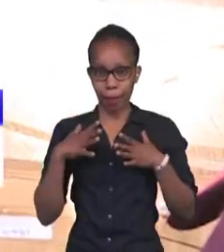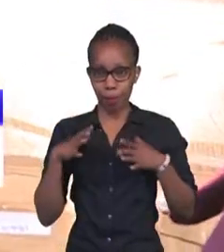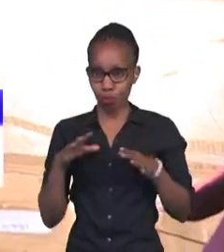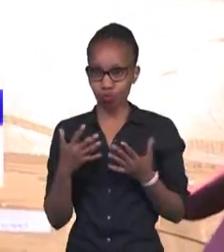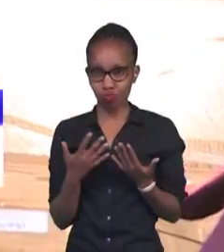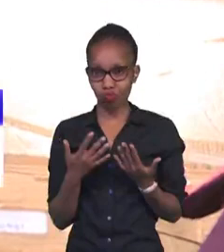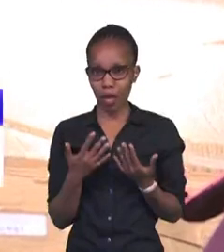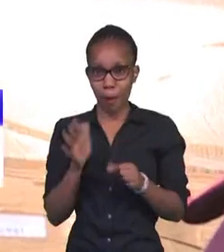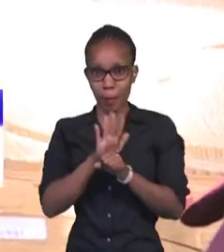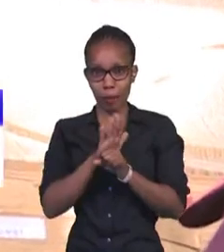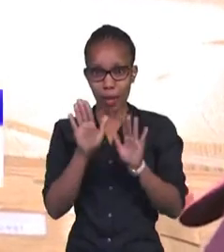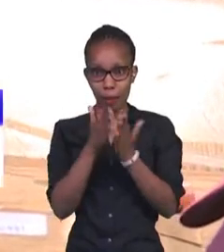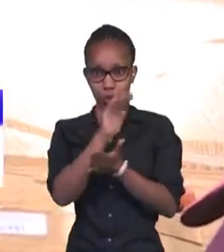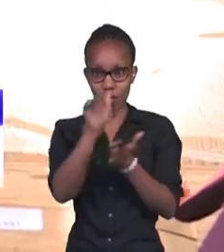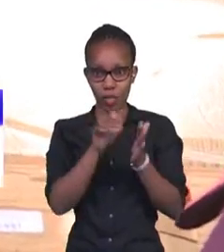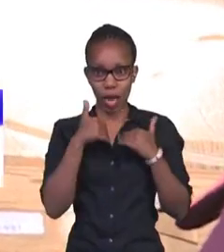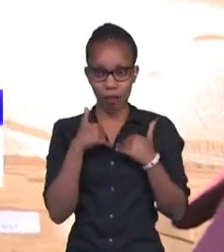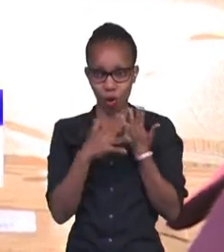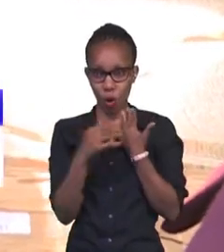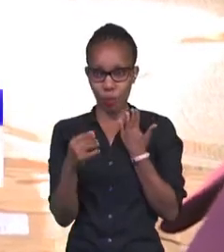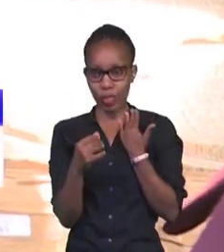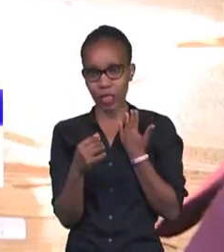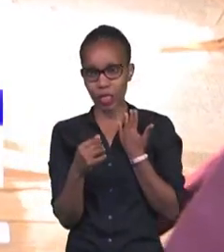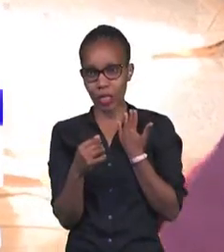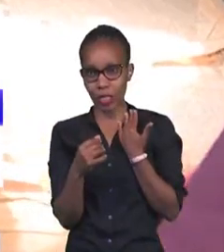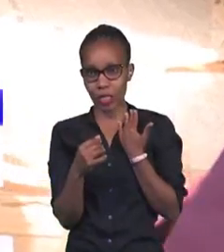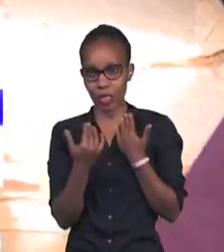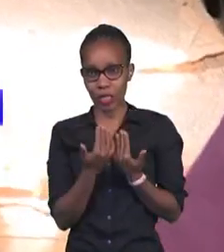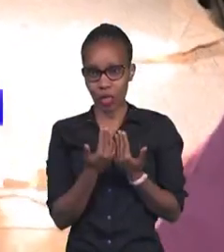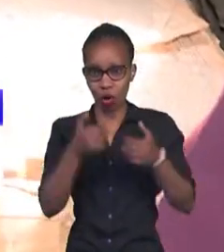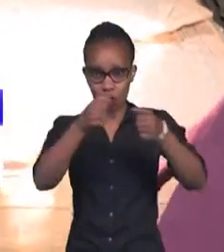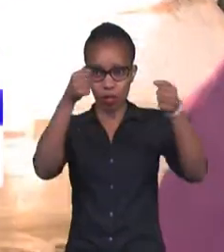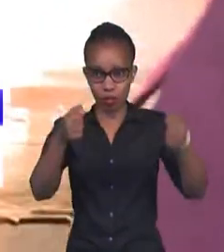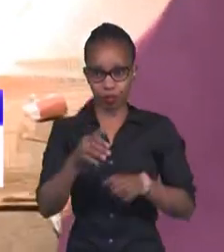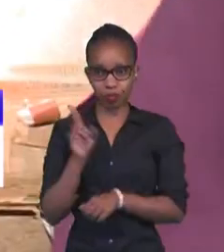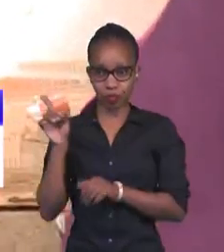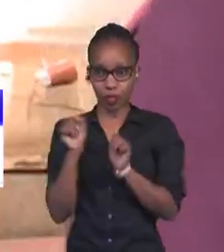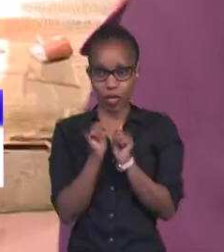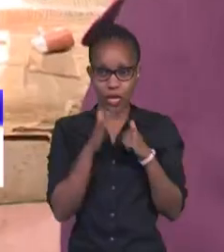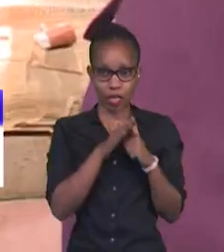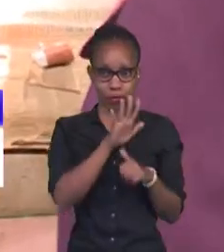most other libraries don't even have copies of their